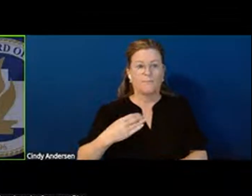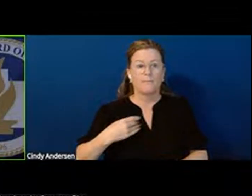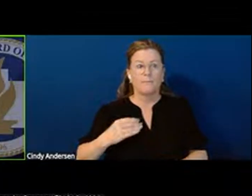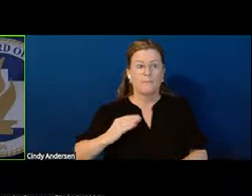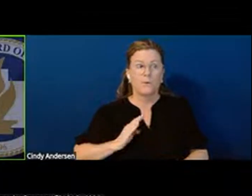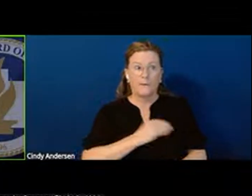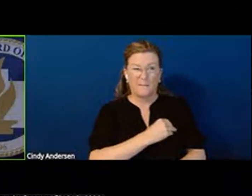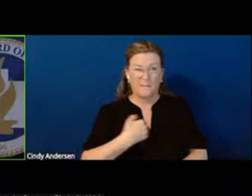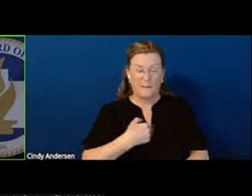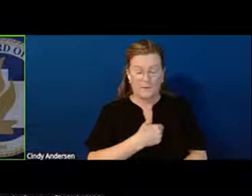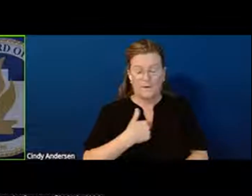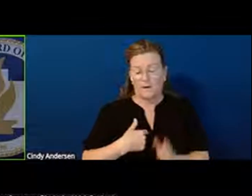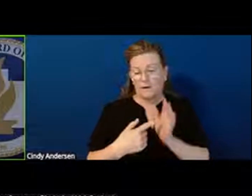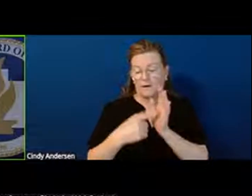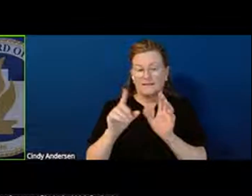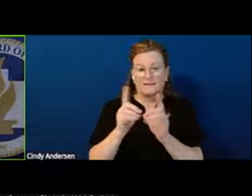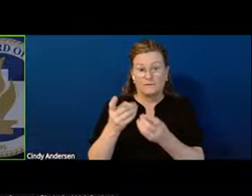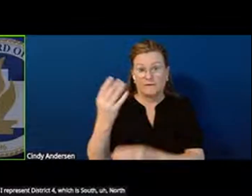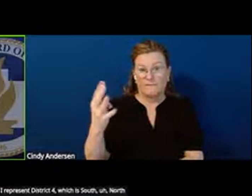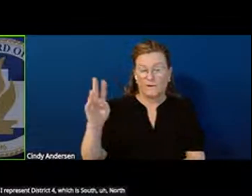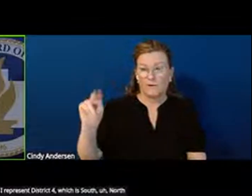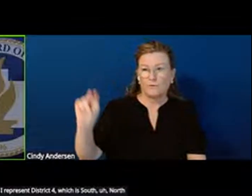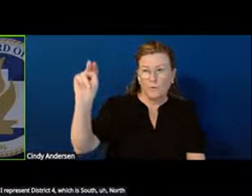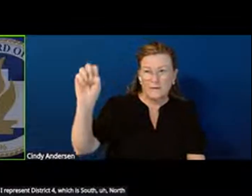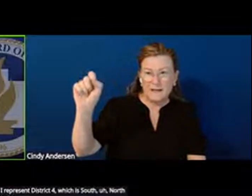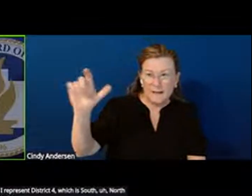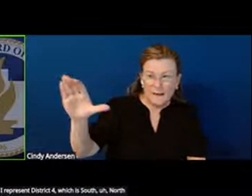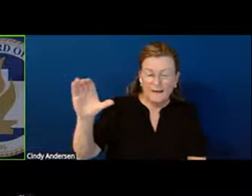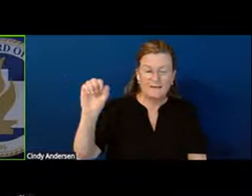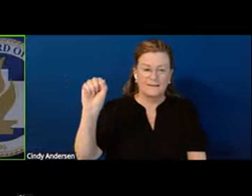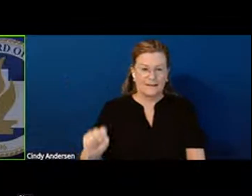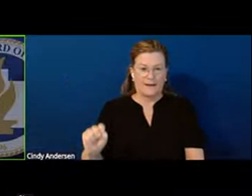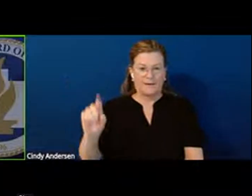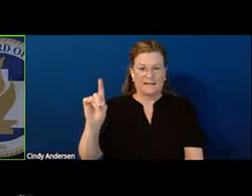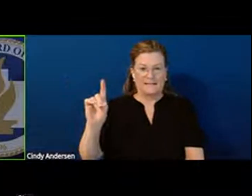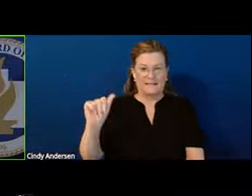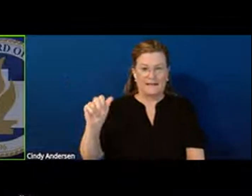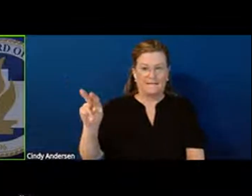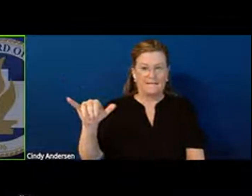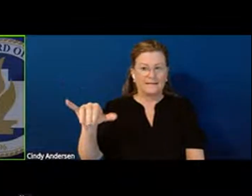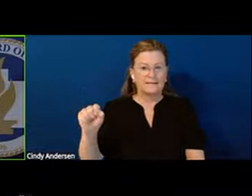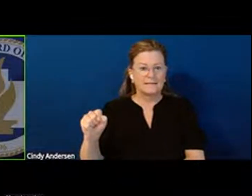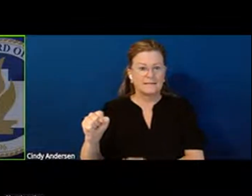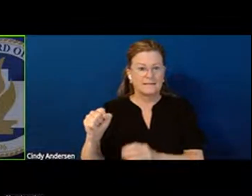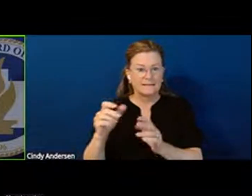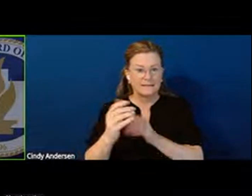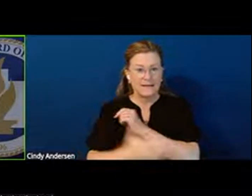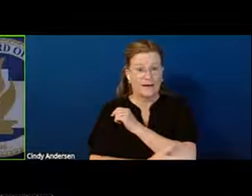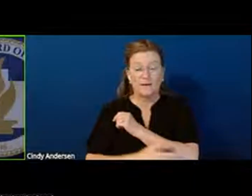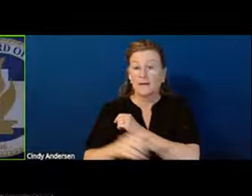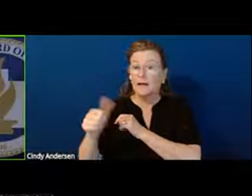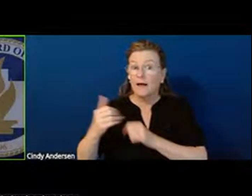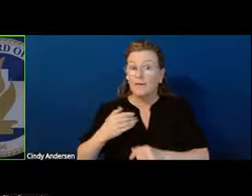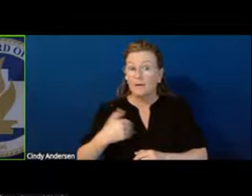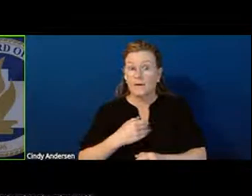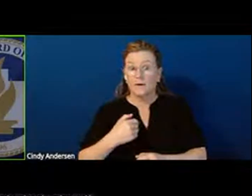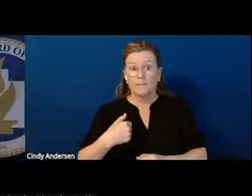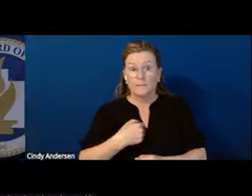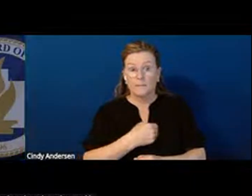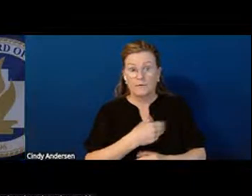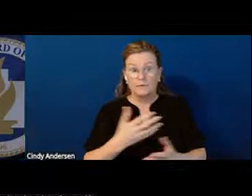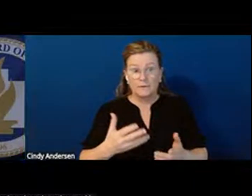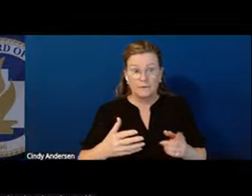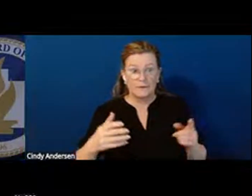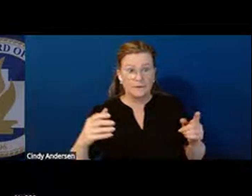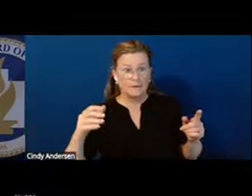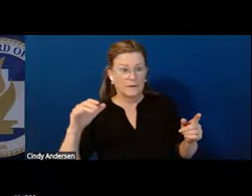is North Salt Lake and South Davis County. Um, the other board It's a members who are good thing here would my